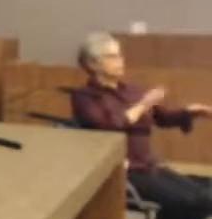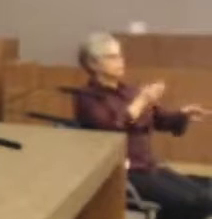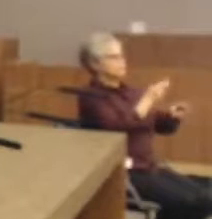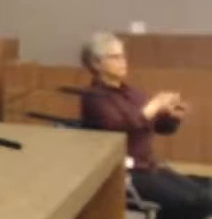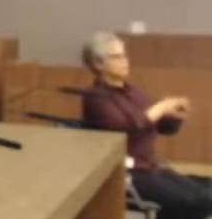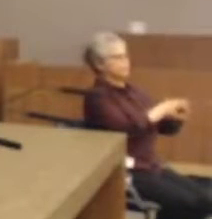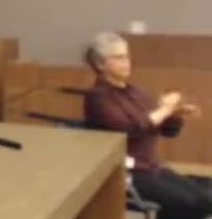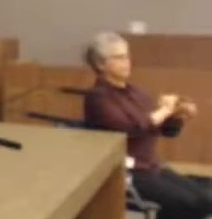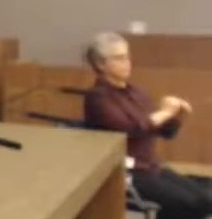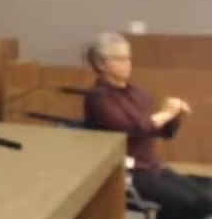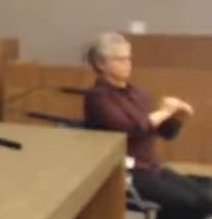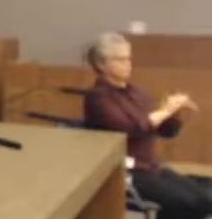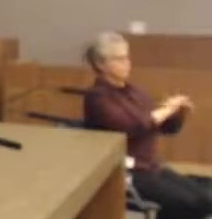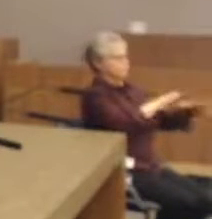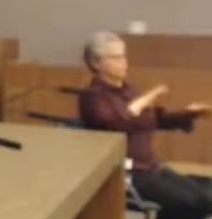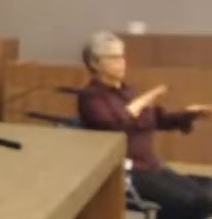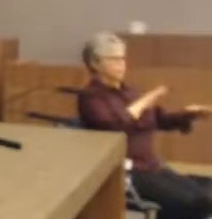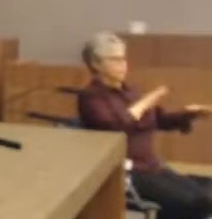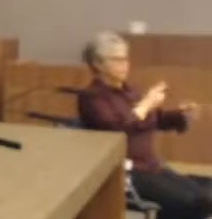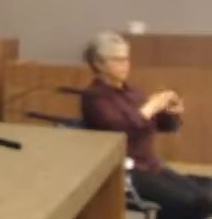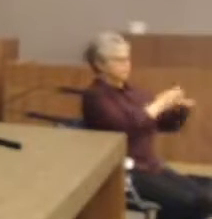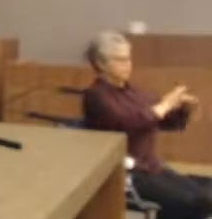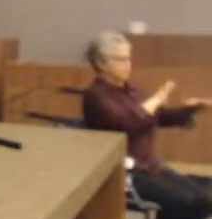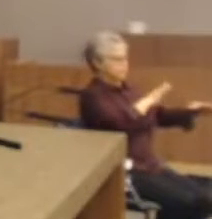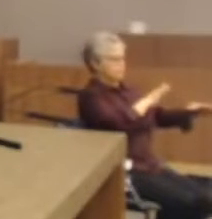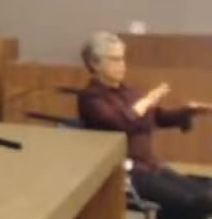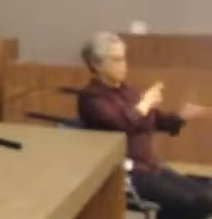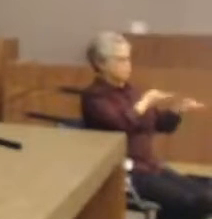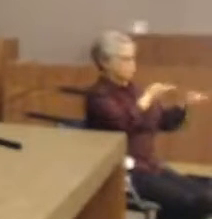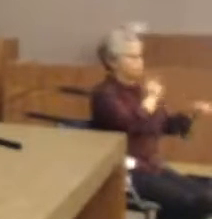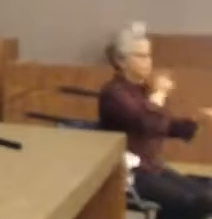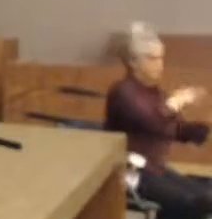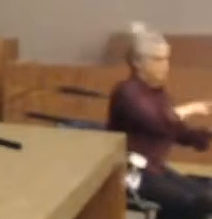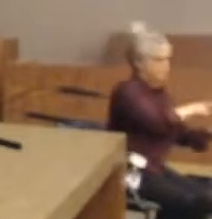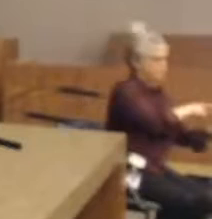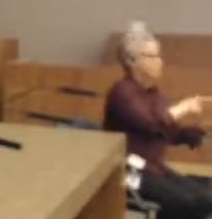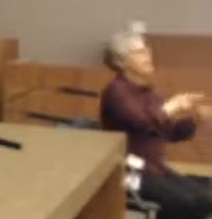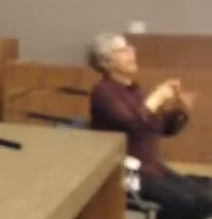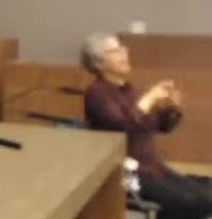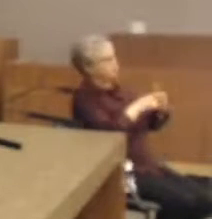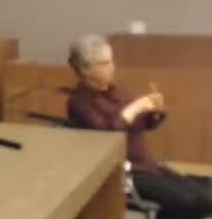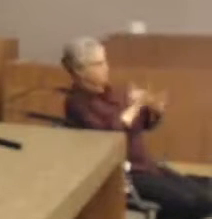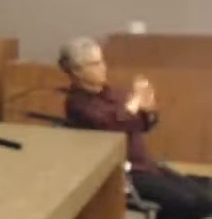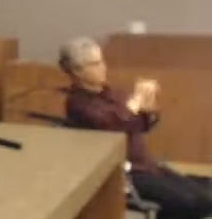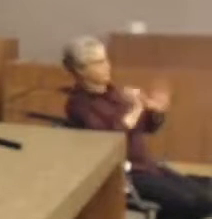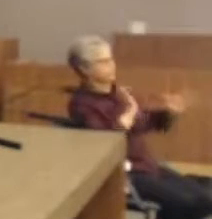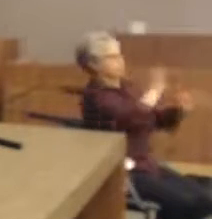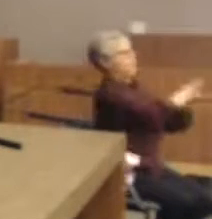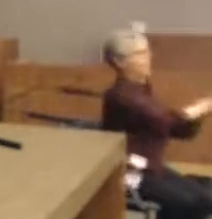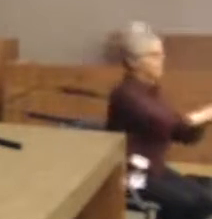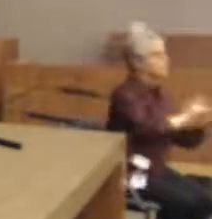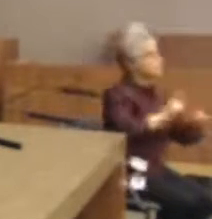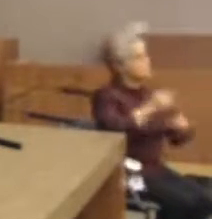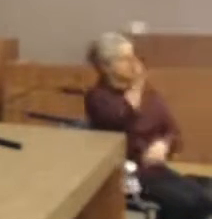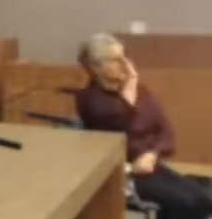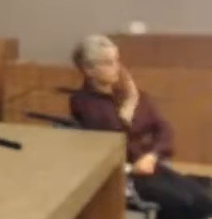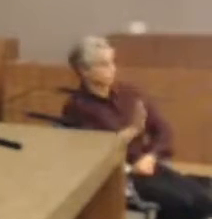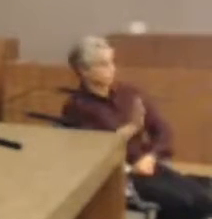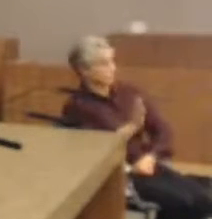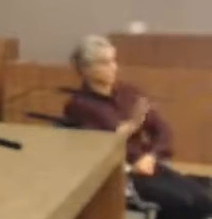fix to disconnect from what's going on, and then they go back to normal function. It's just how they tolerate a